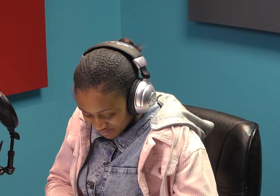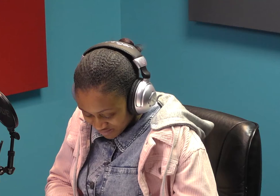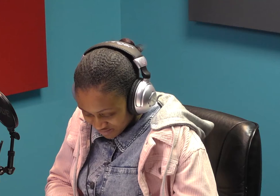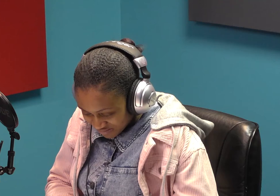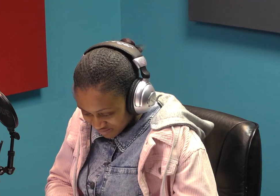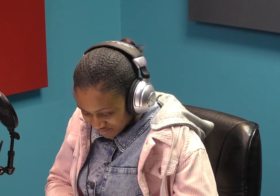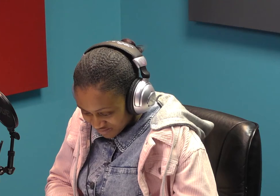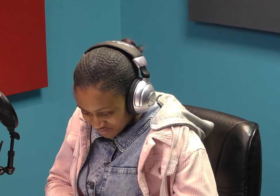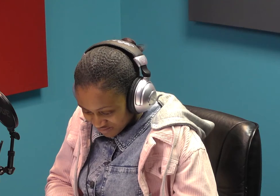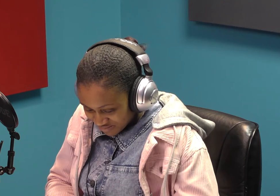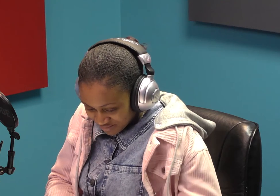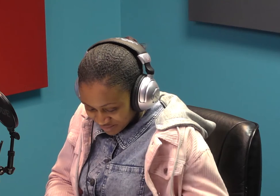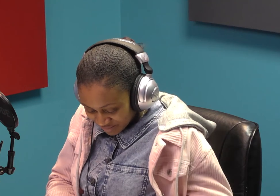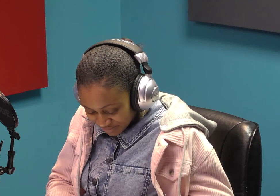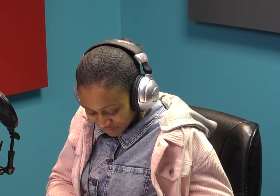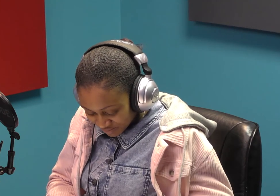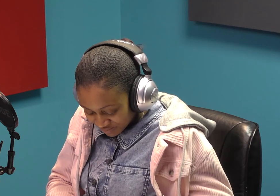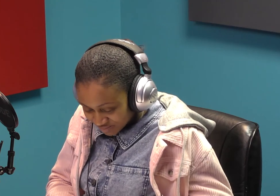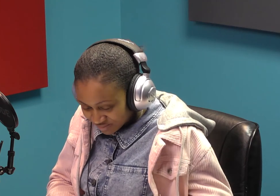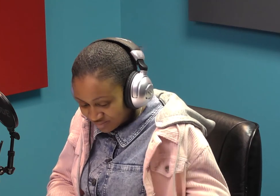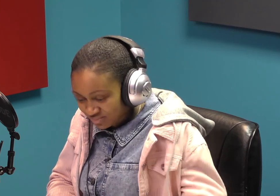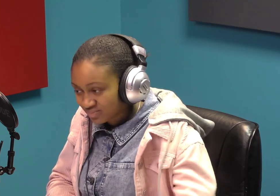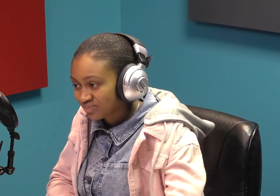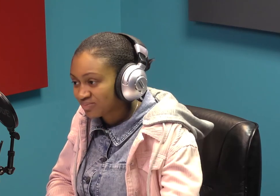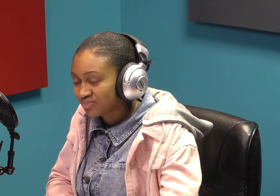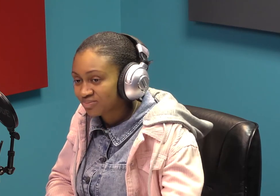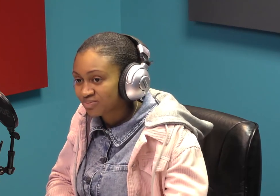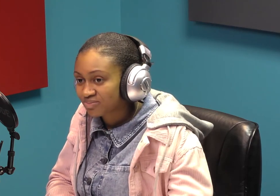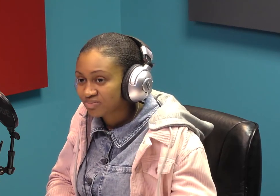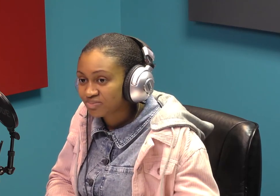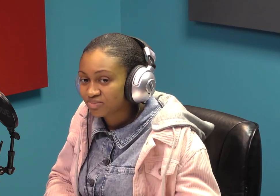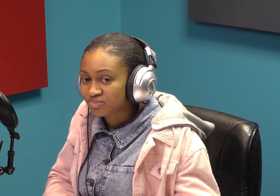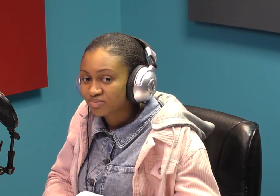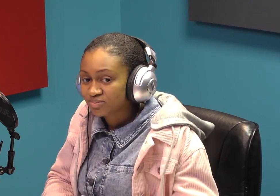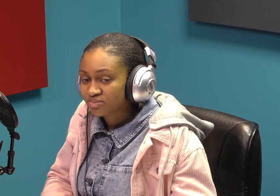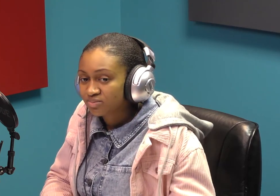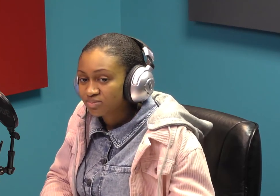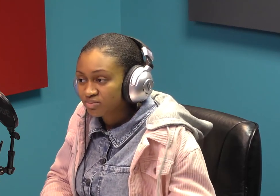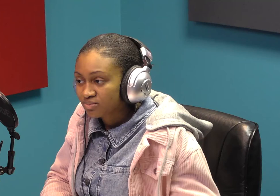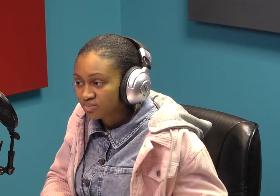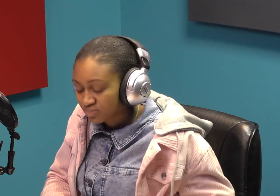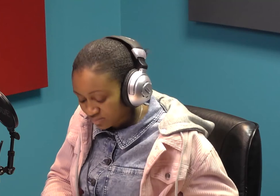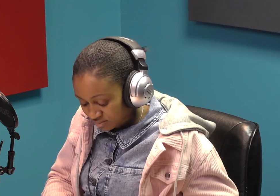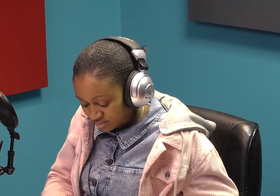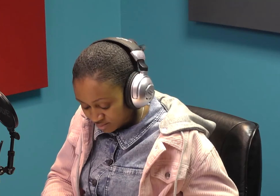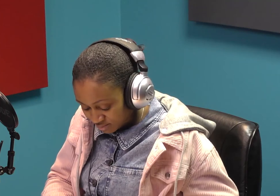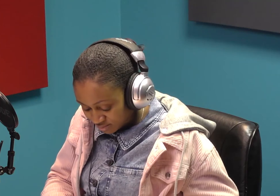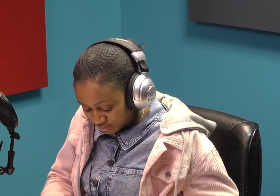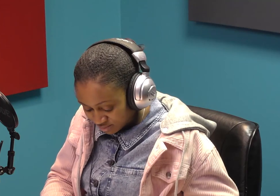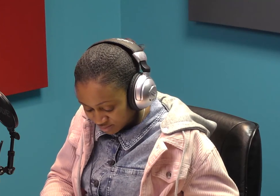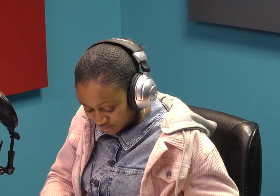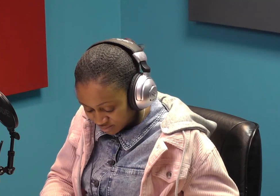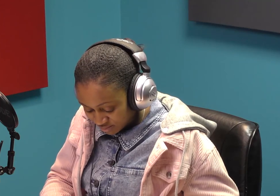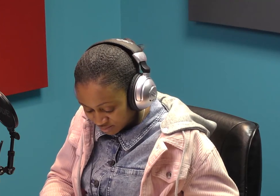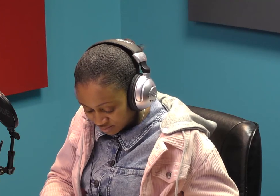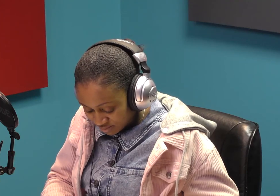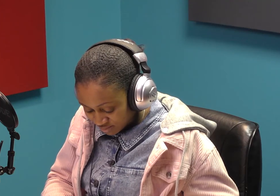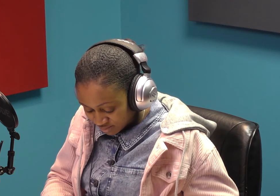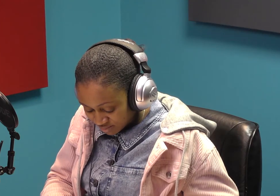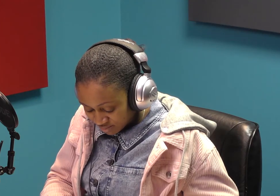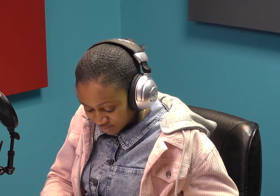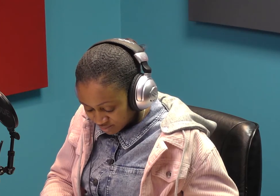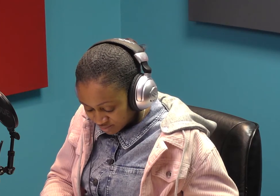great expectations for themselves. They prefer to work in teams. They have unlimited access to information